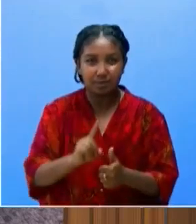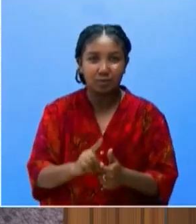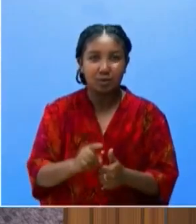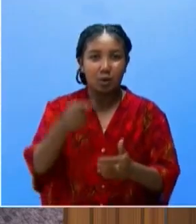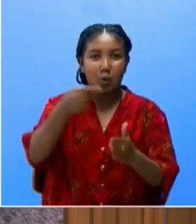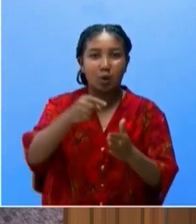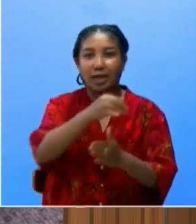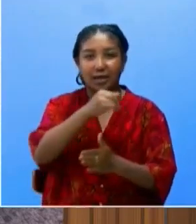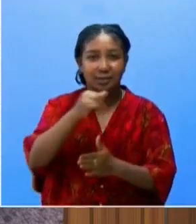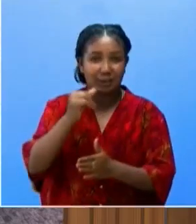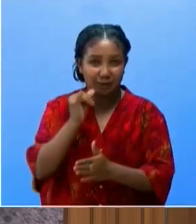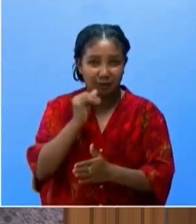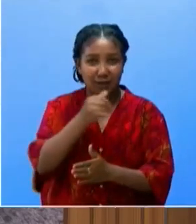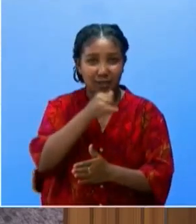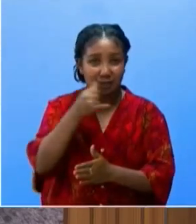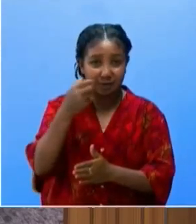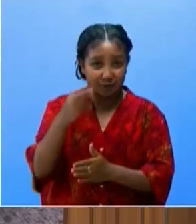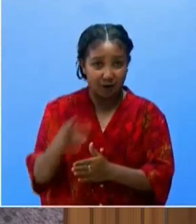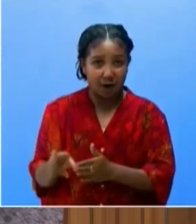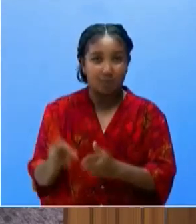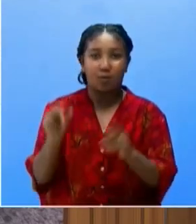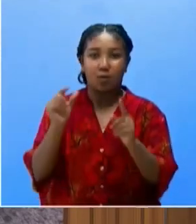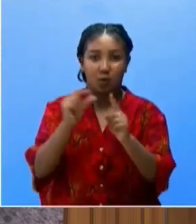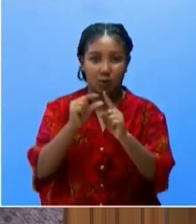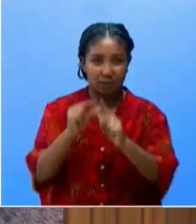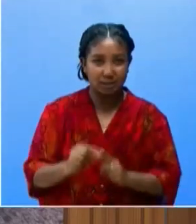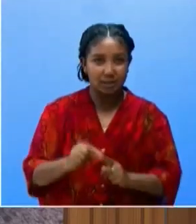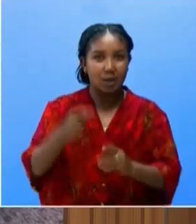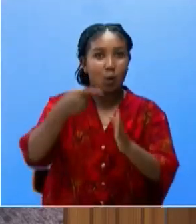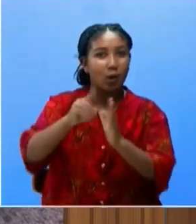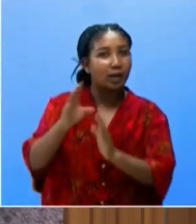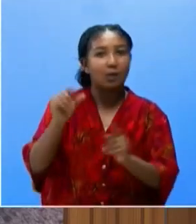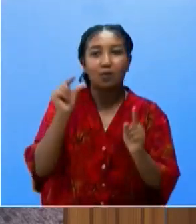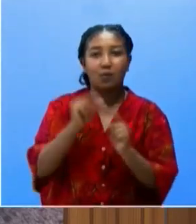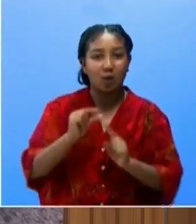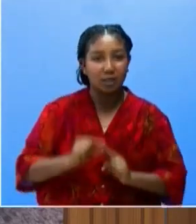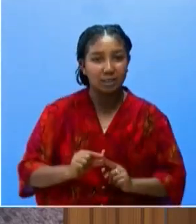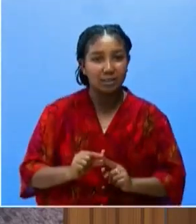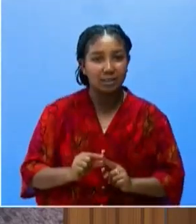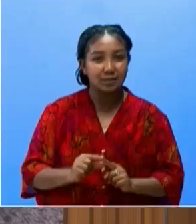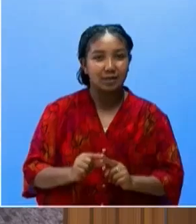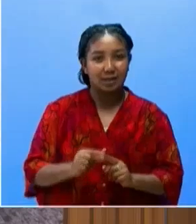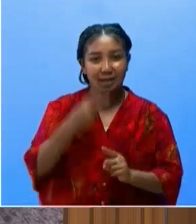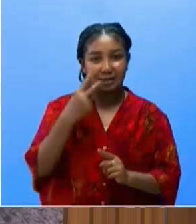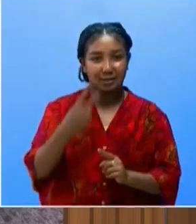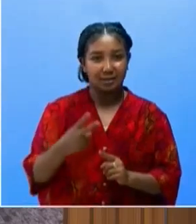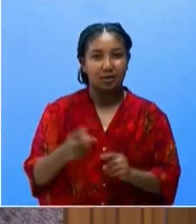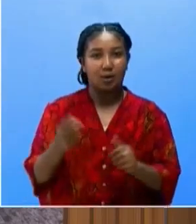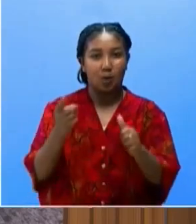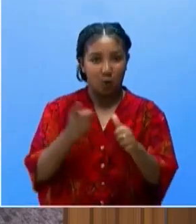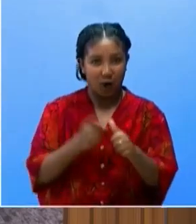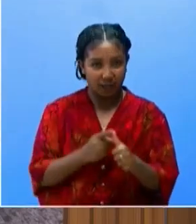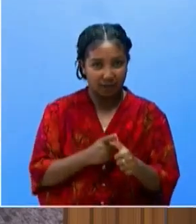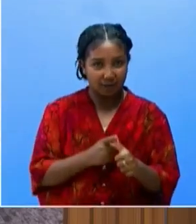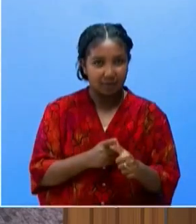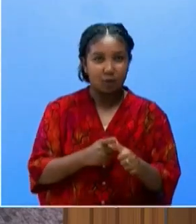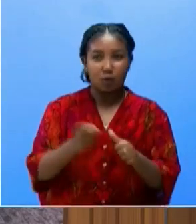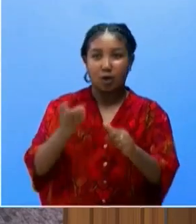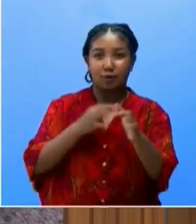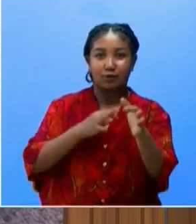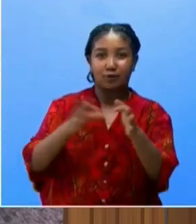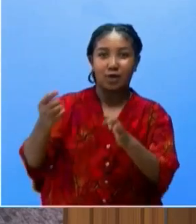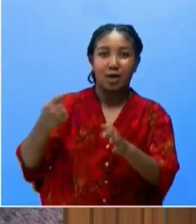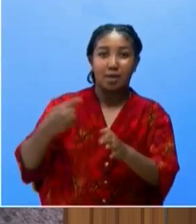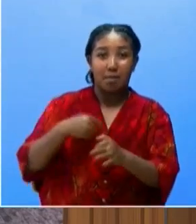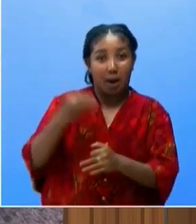are adjectives? Adjectives are words. What kind of words? Then let us see. 1. When I tell you